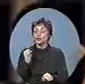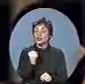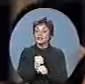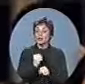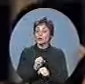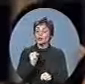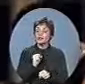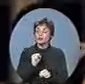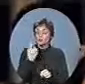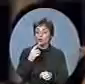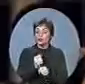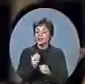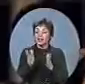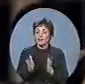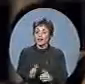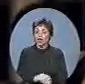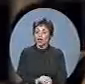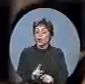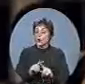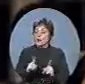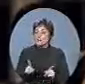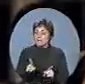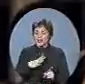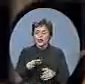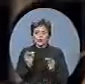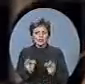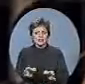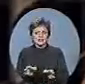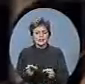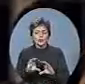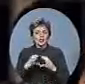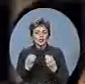the EI ruling gave the workers full benefit, including